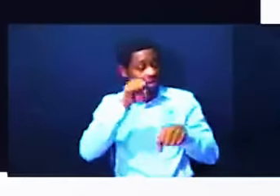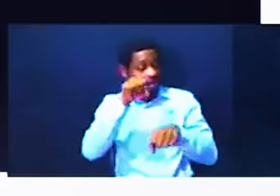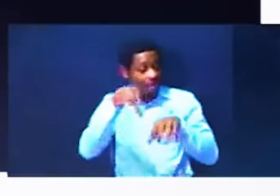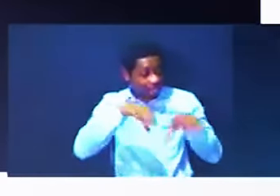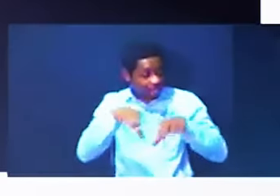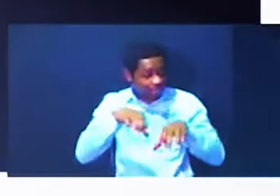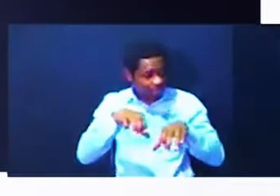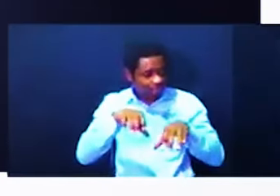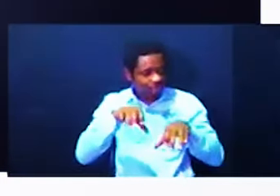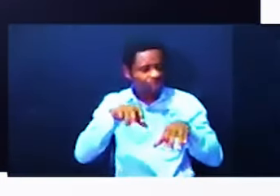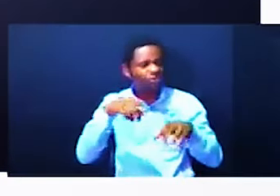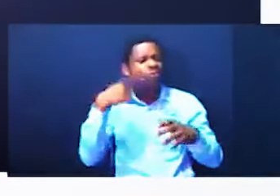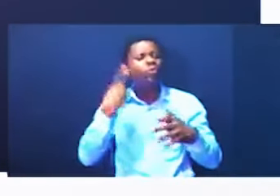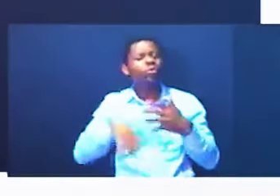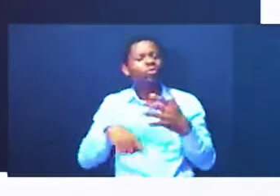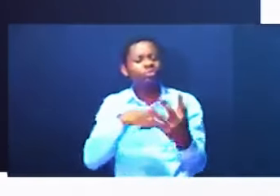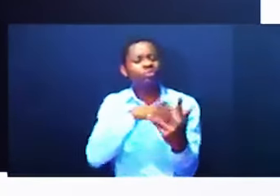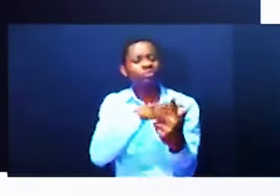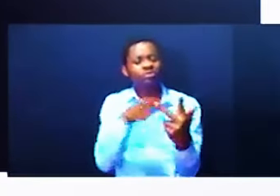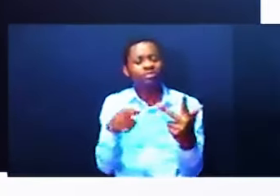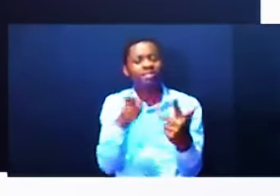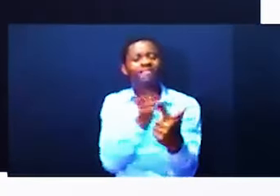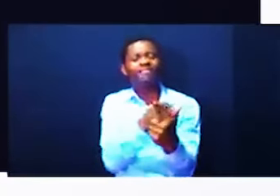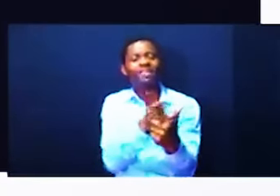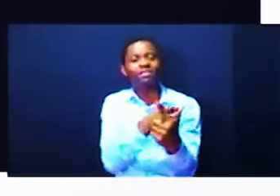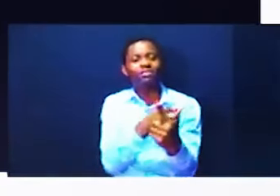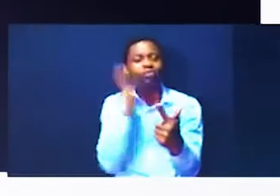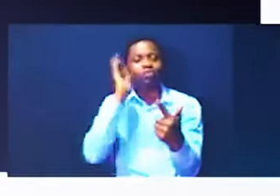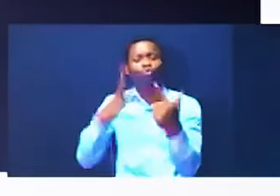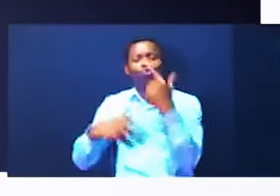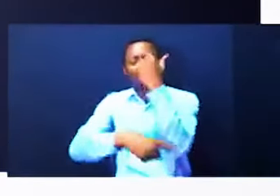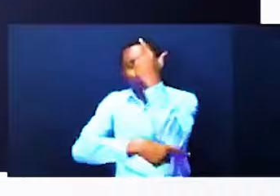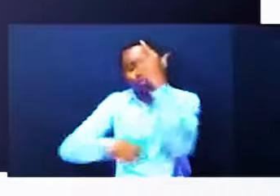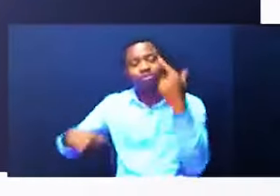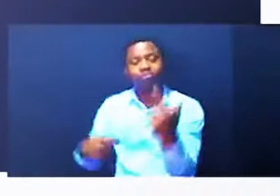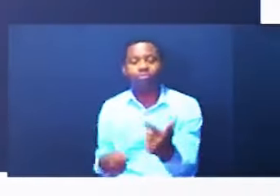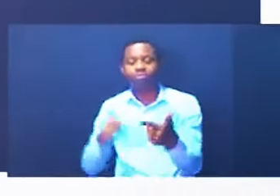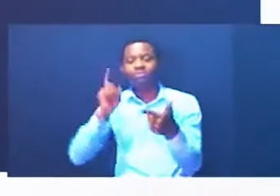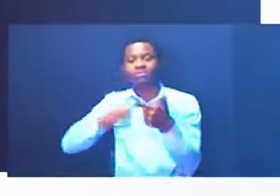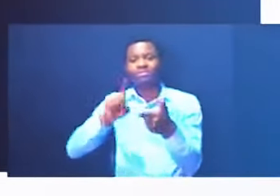kill, it will destroy. Say yaudi eye juma.